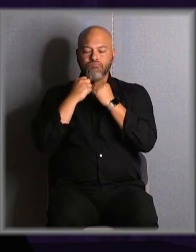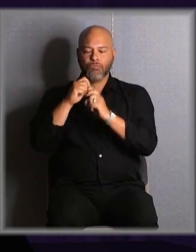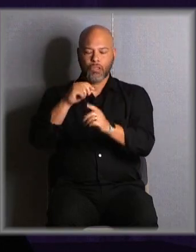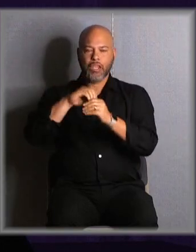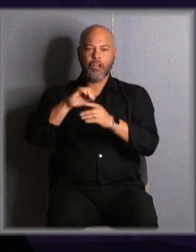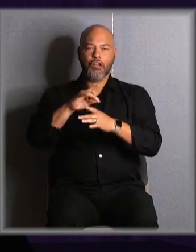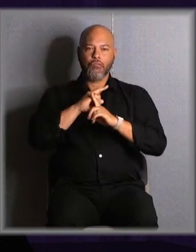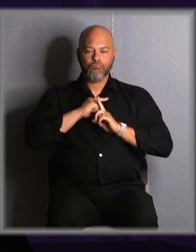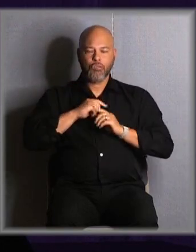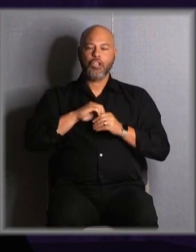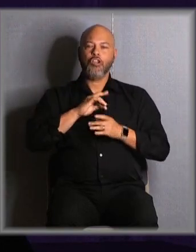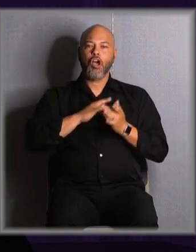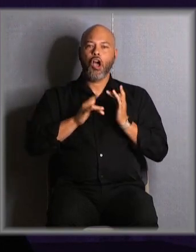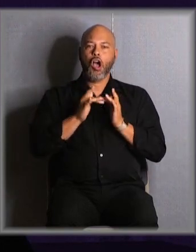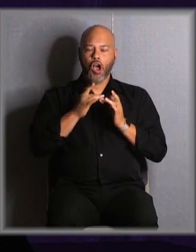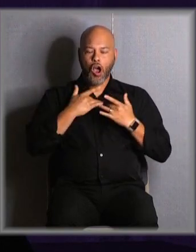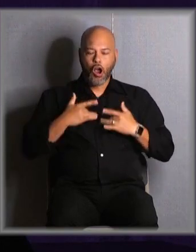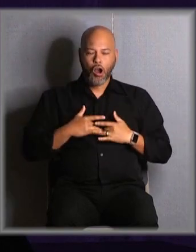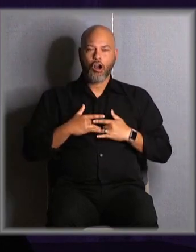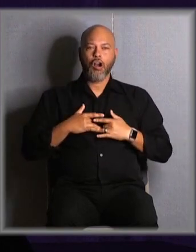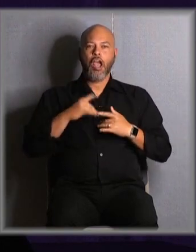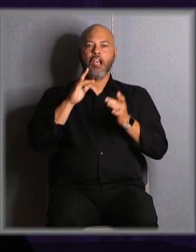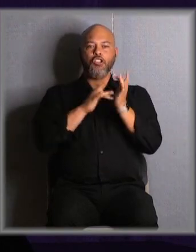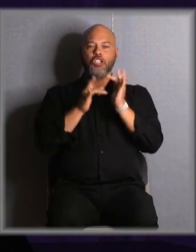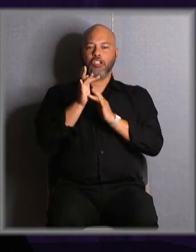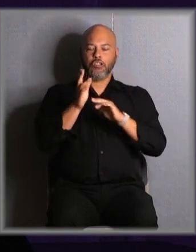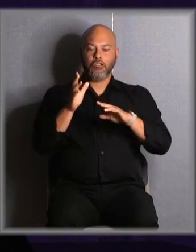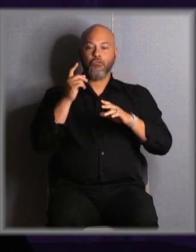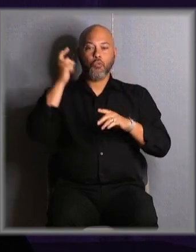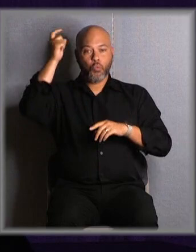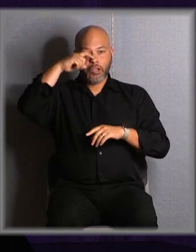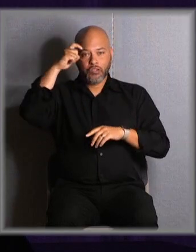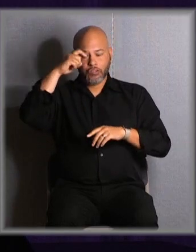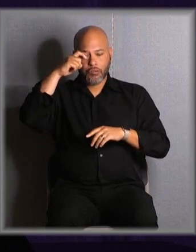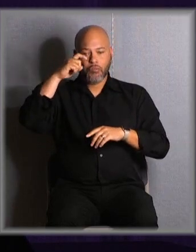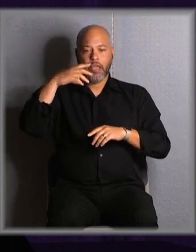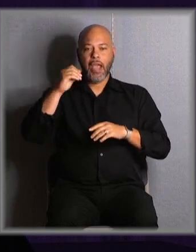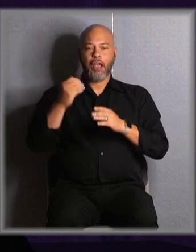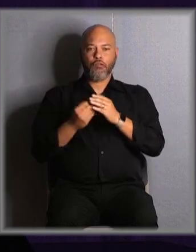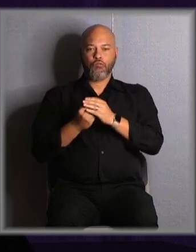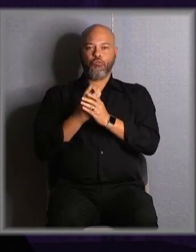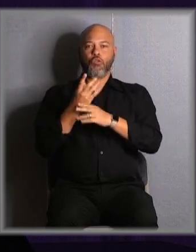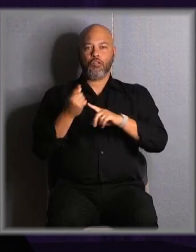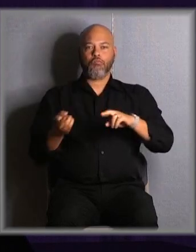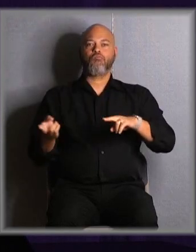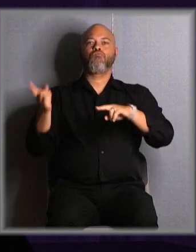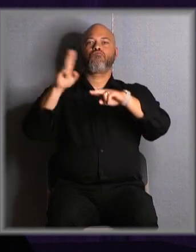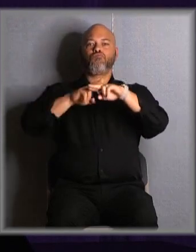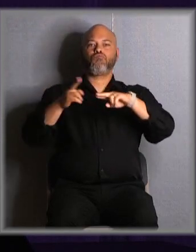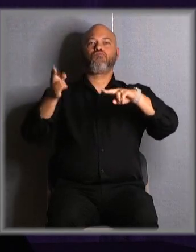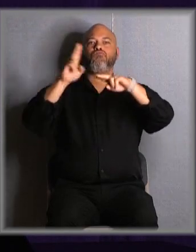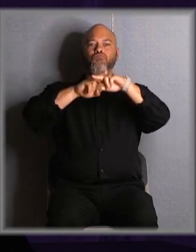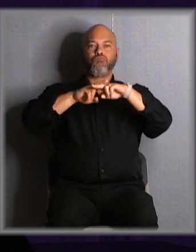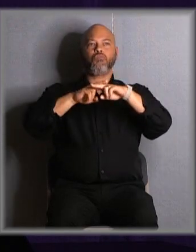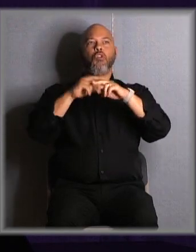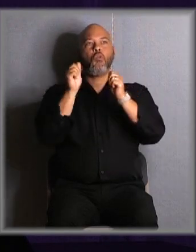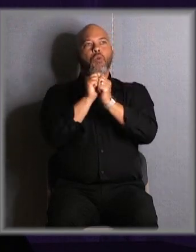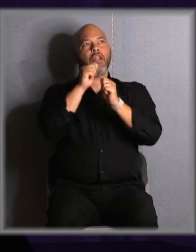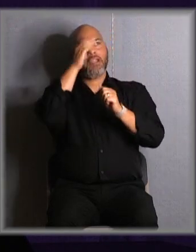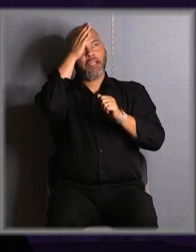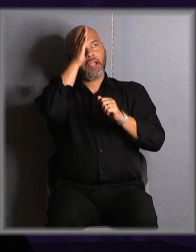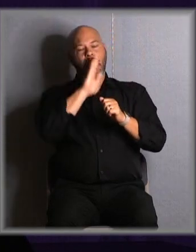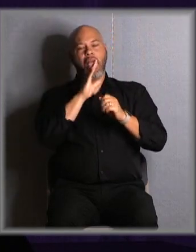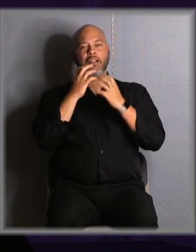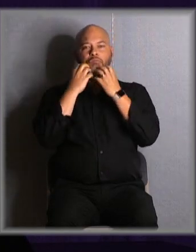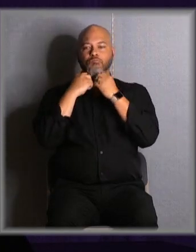Jesus increased in wisdom, stature, in favor with God and